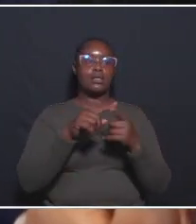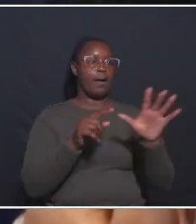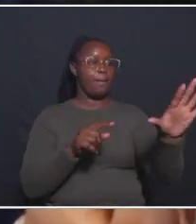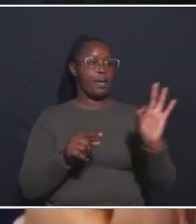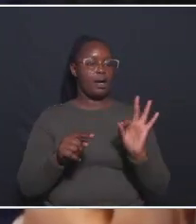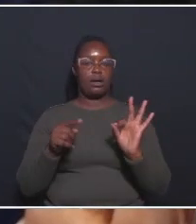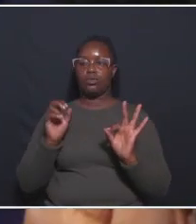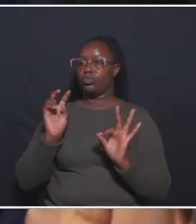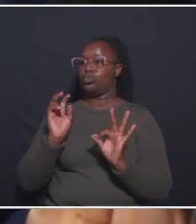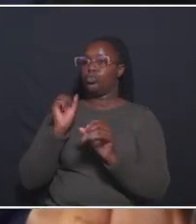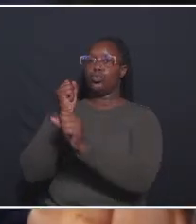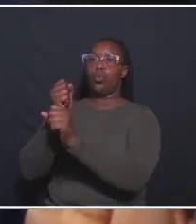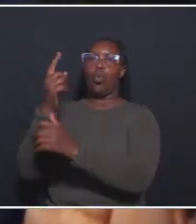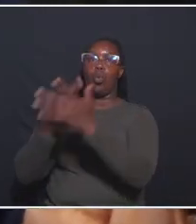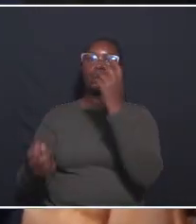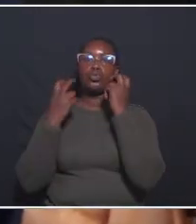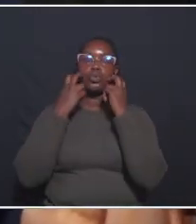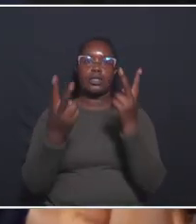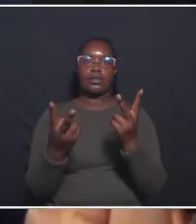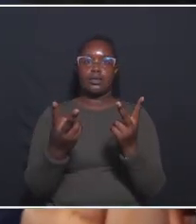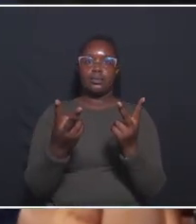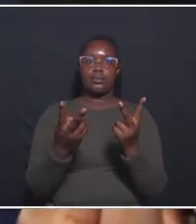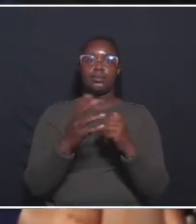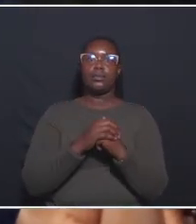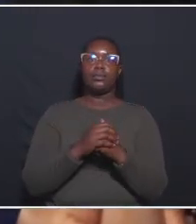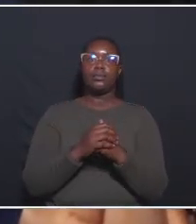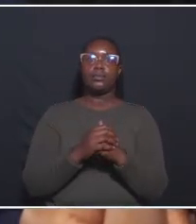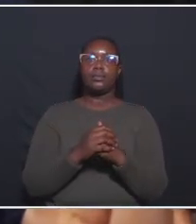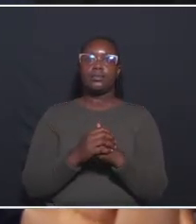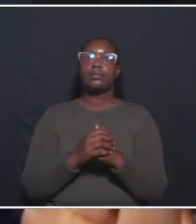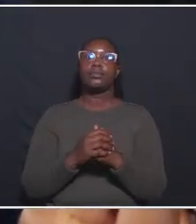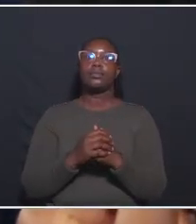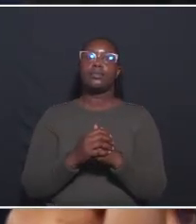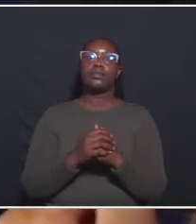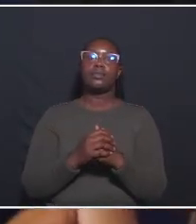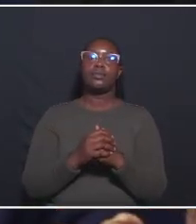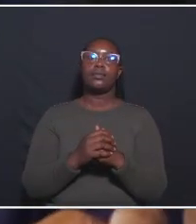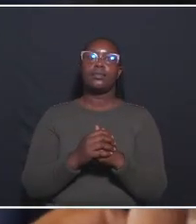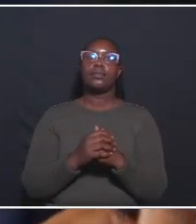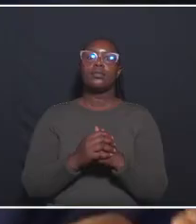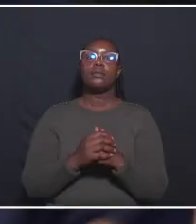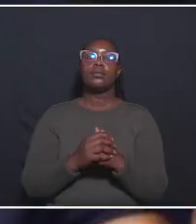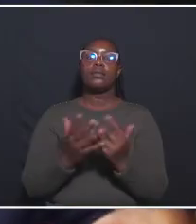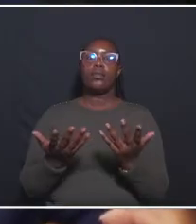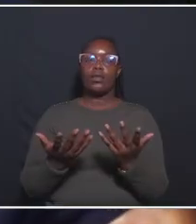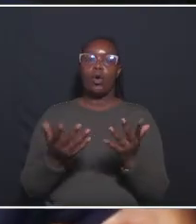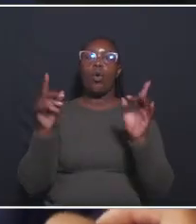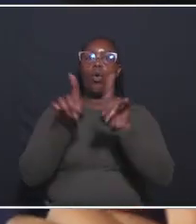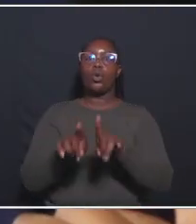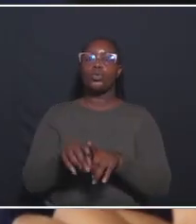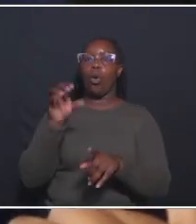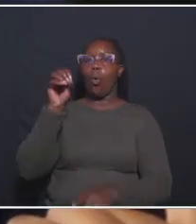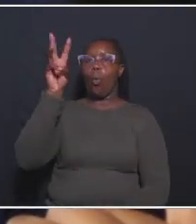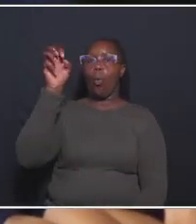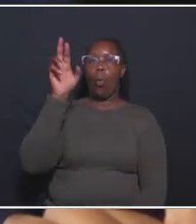it's not going to be disturbance to the kid. So, and I've watched Owadwa. I have